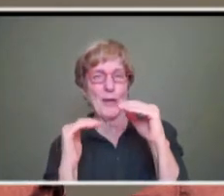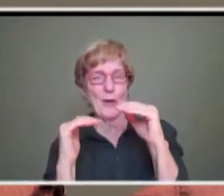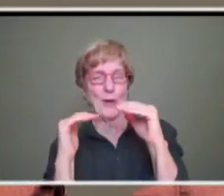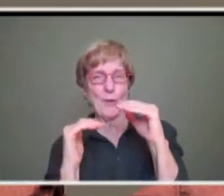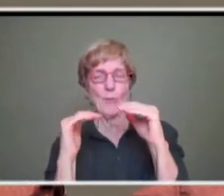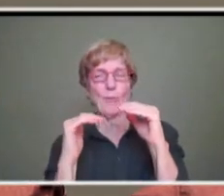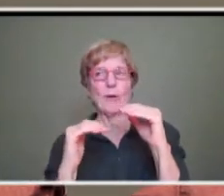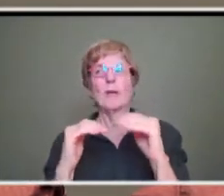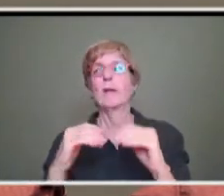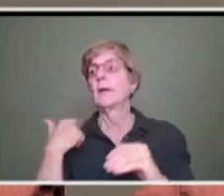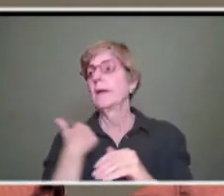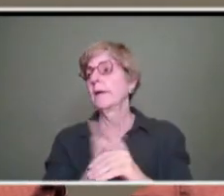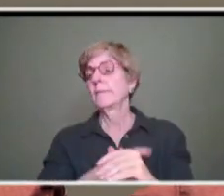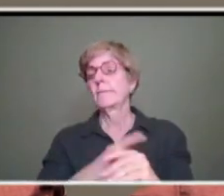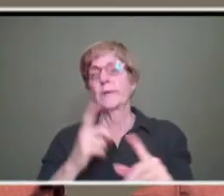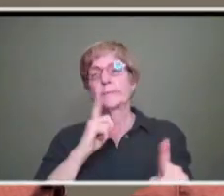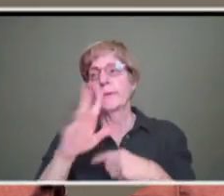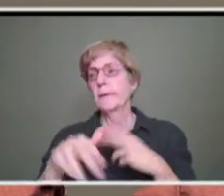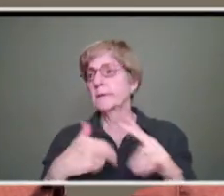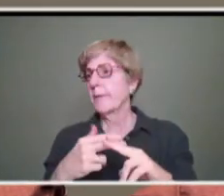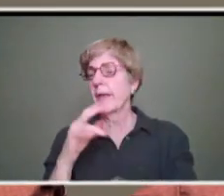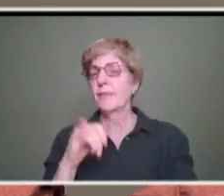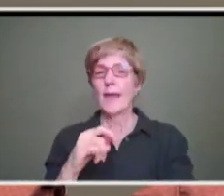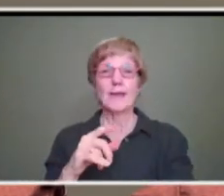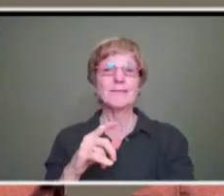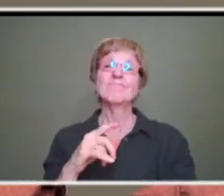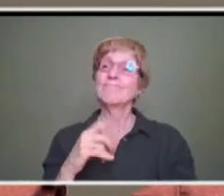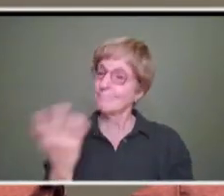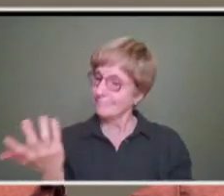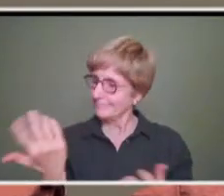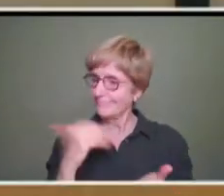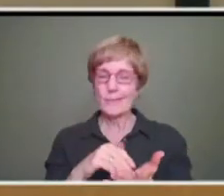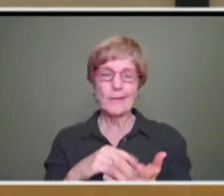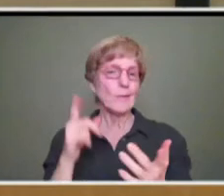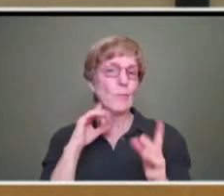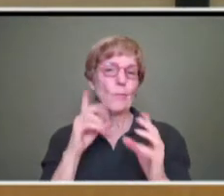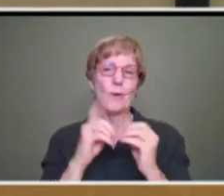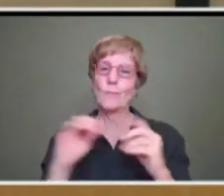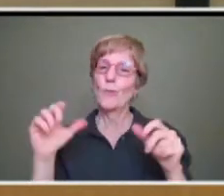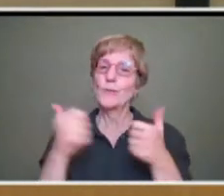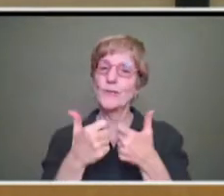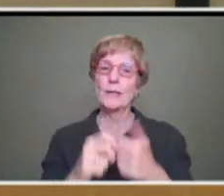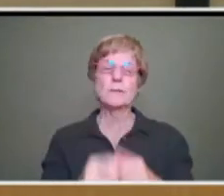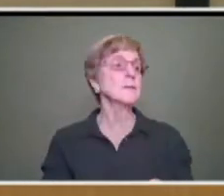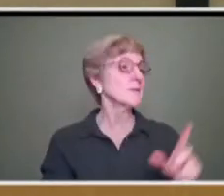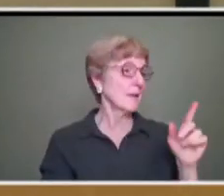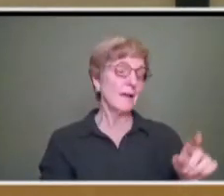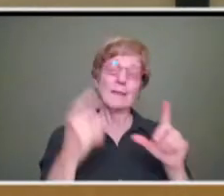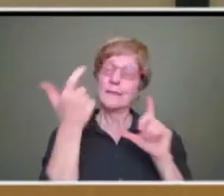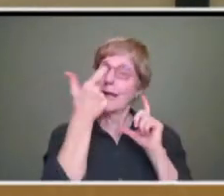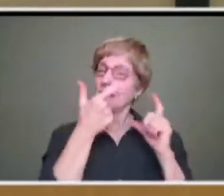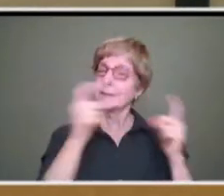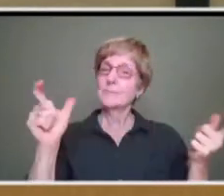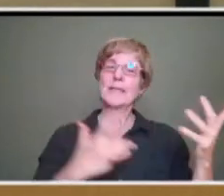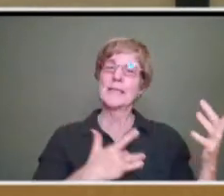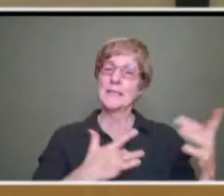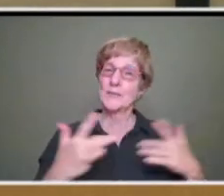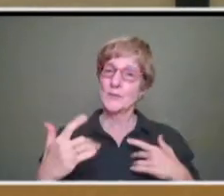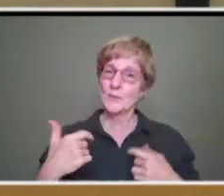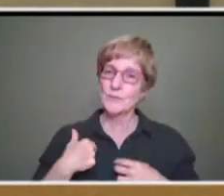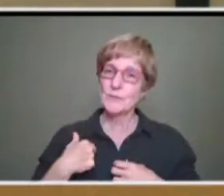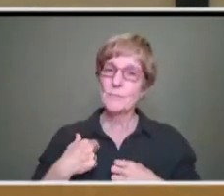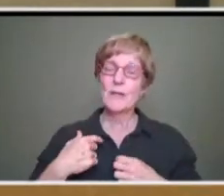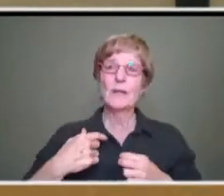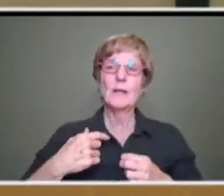we've had discussions around that before and that's a real challenge that's one of the biggest things that concerned me because we